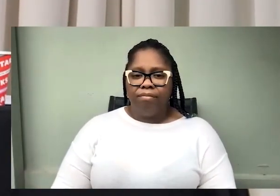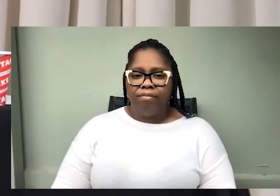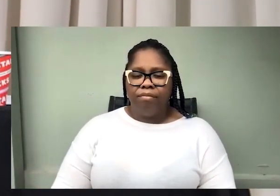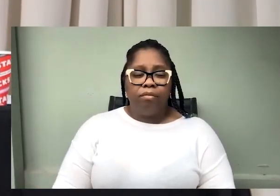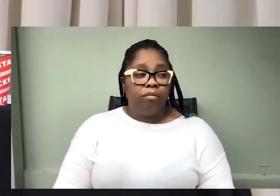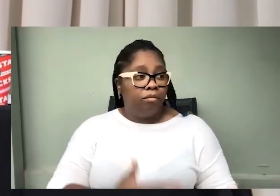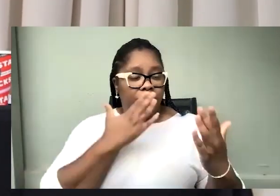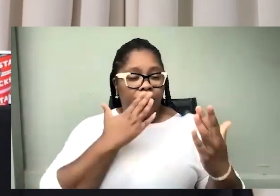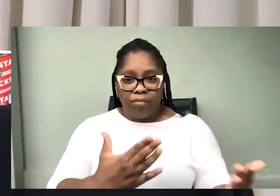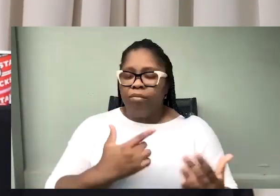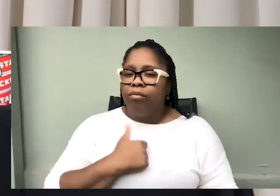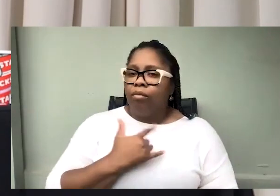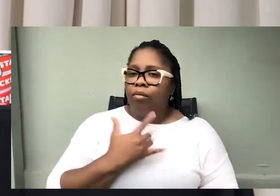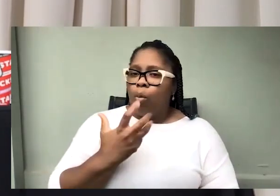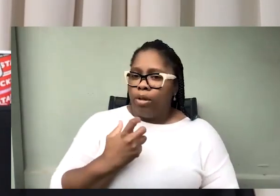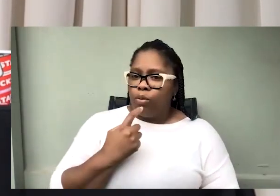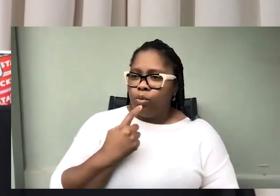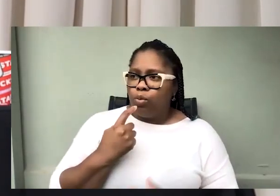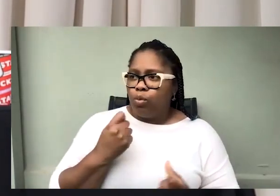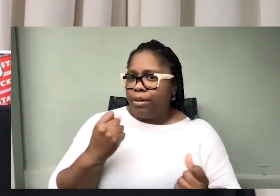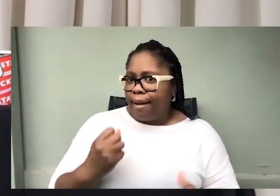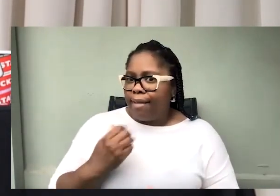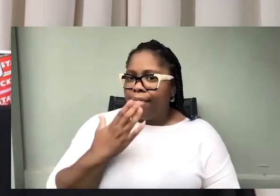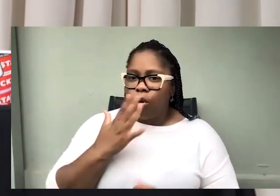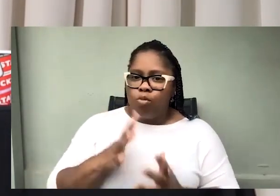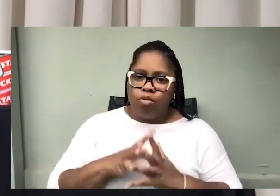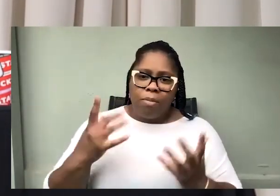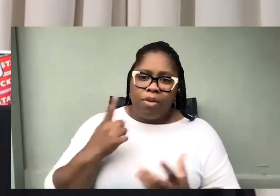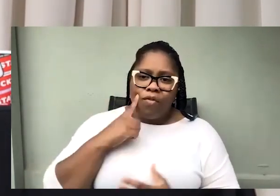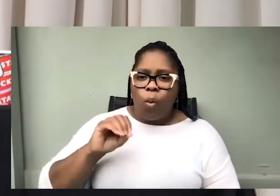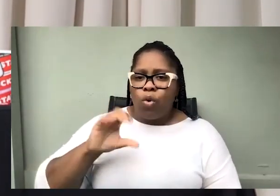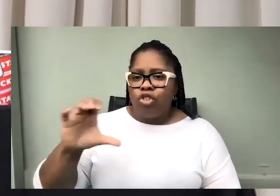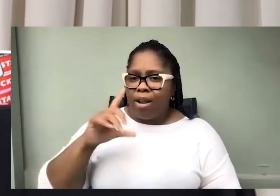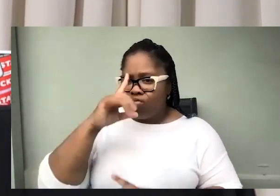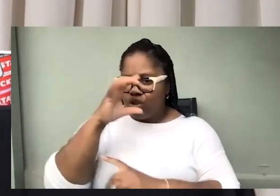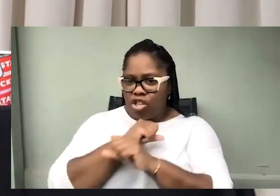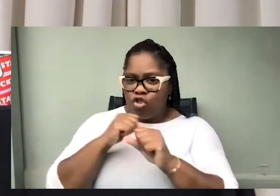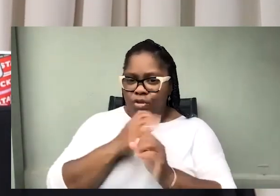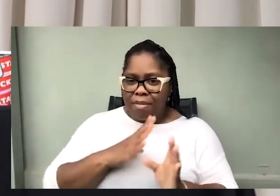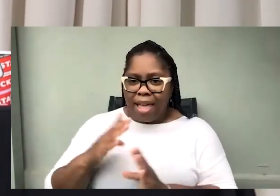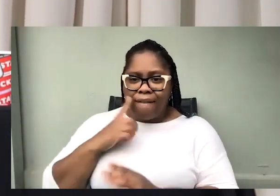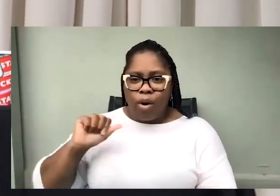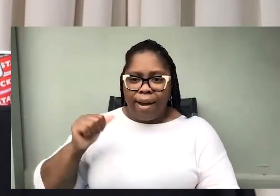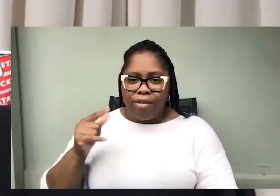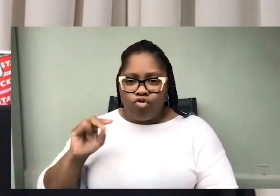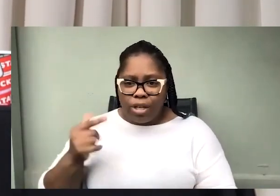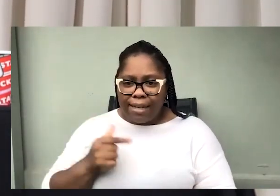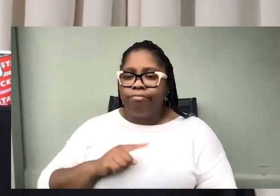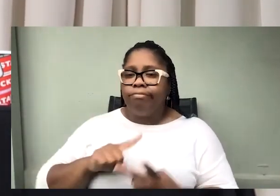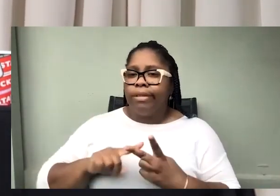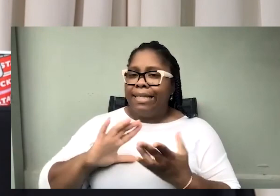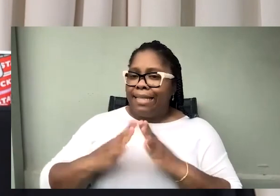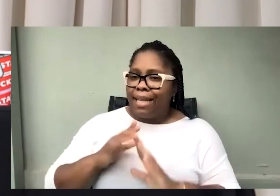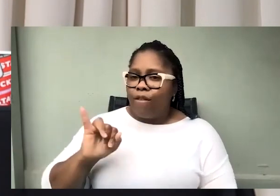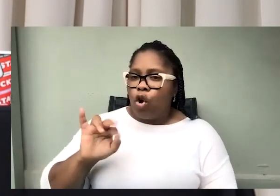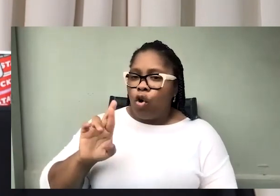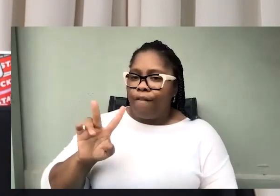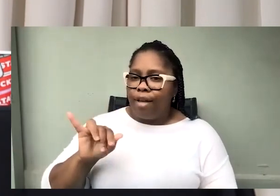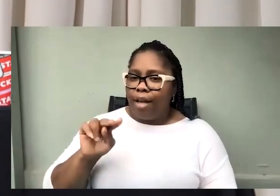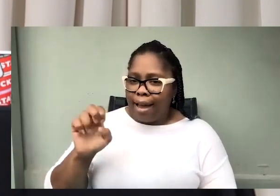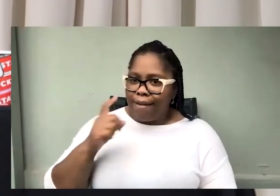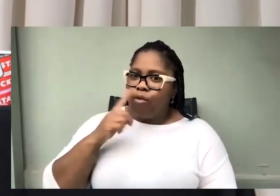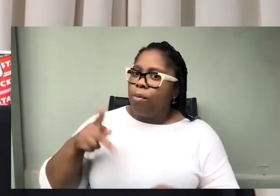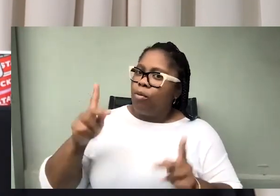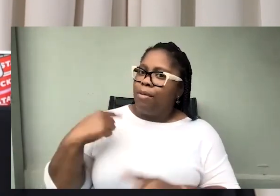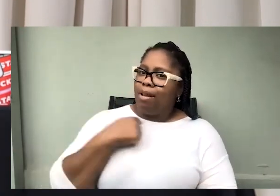Thank you. I just want to say thank you so much to the Orange County Strategic Plan for Aging and the City of Irvine for allowing the county